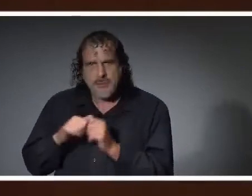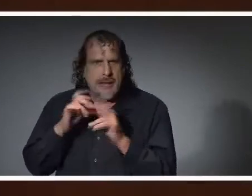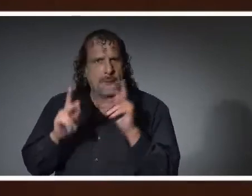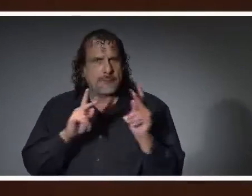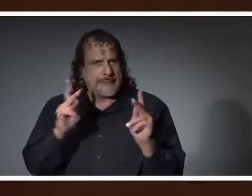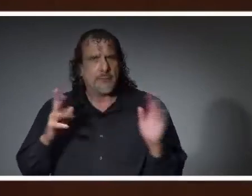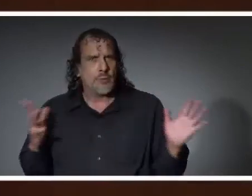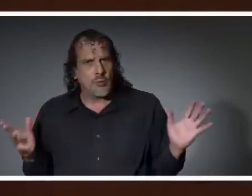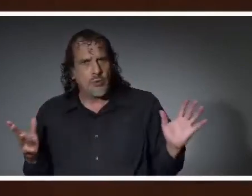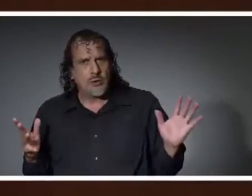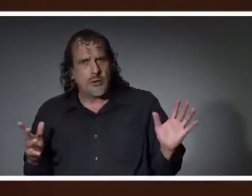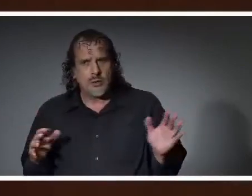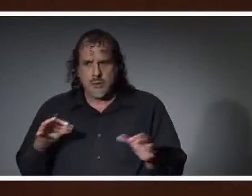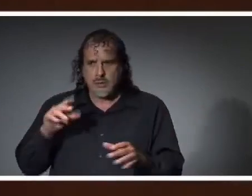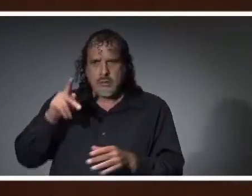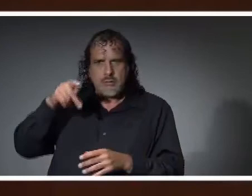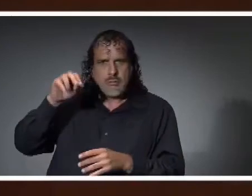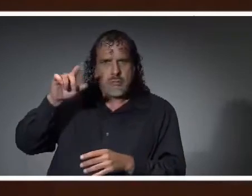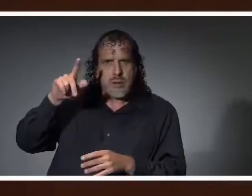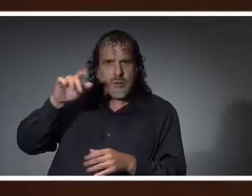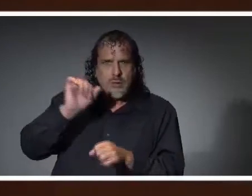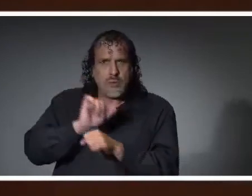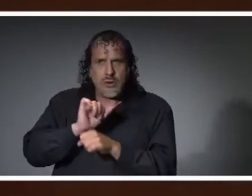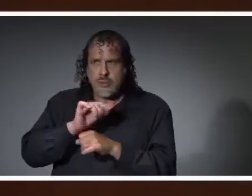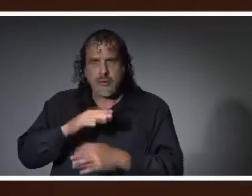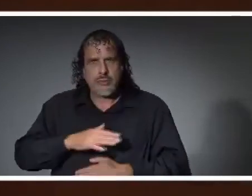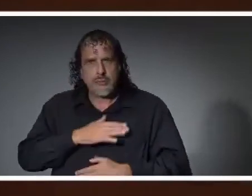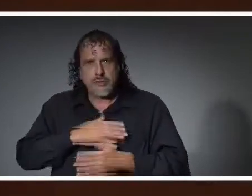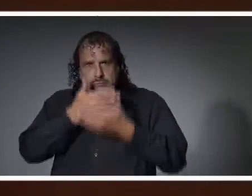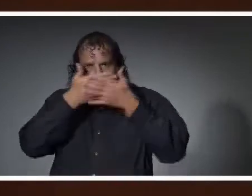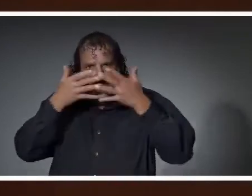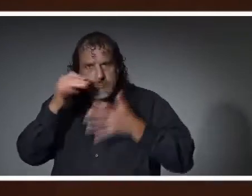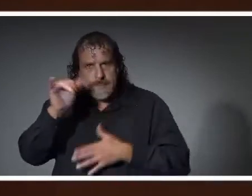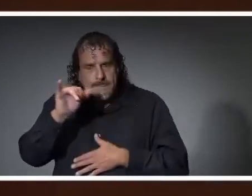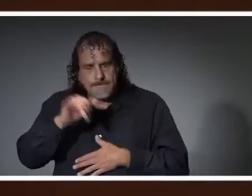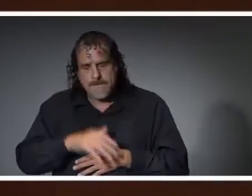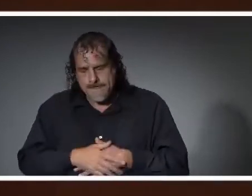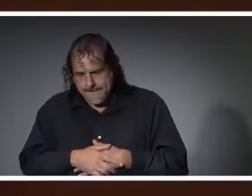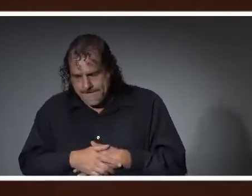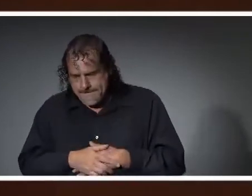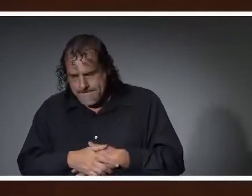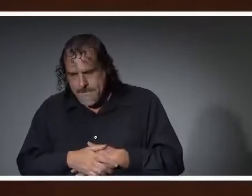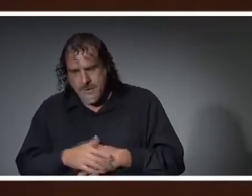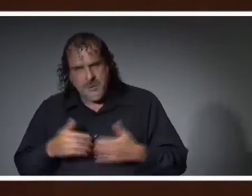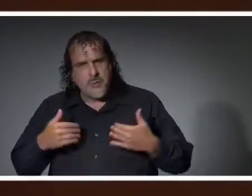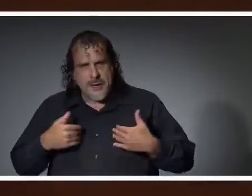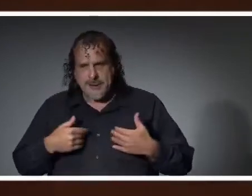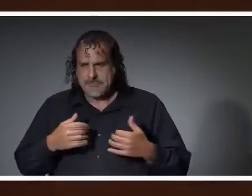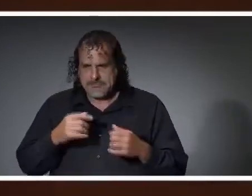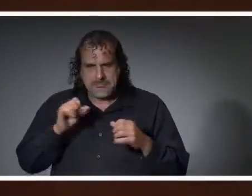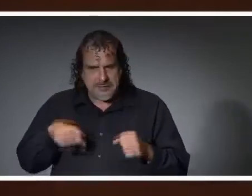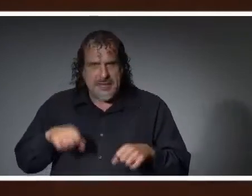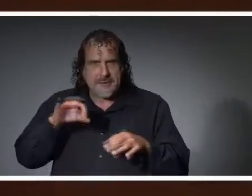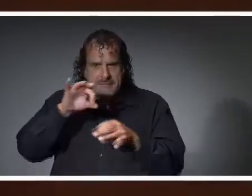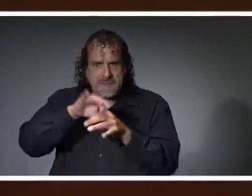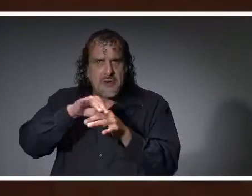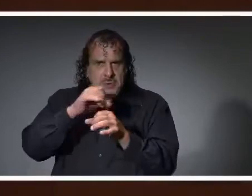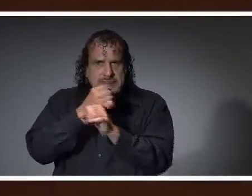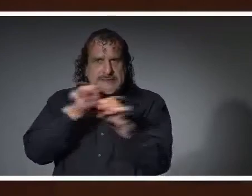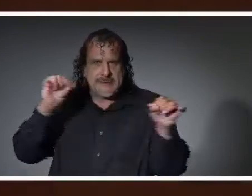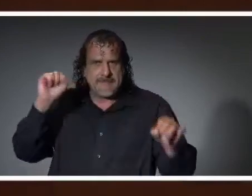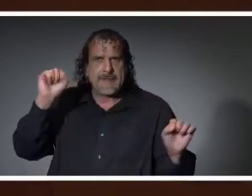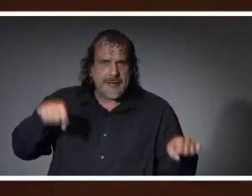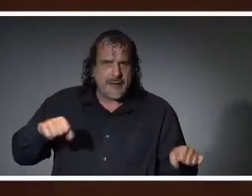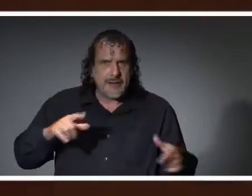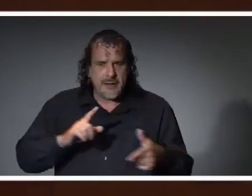and then the poll workers appreciate them being out there. But there are safe ways to approach it, and we will continue to